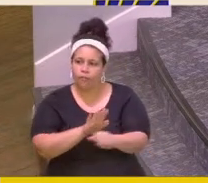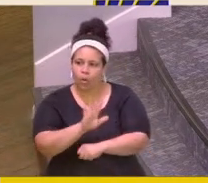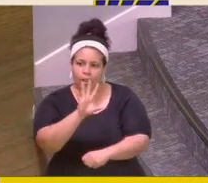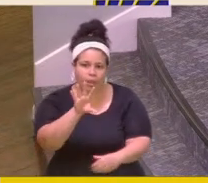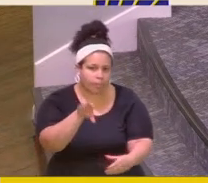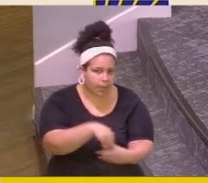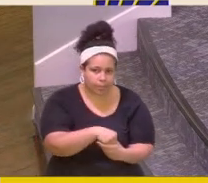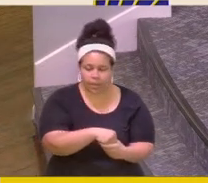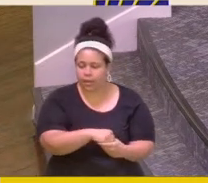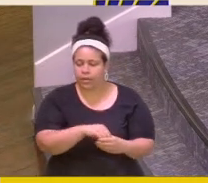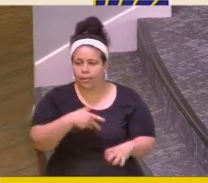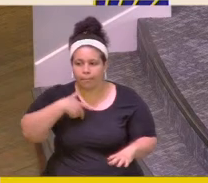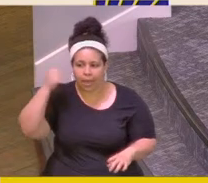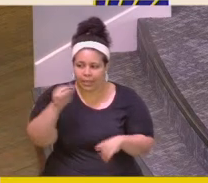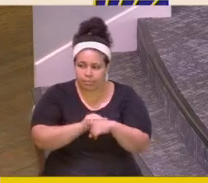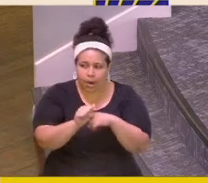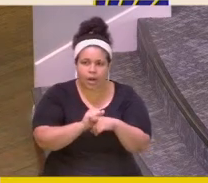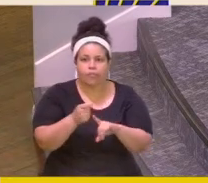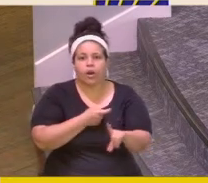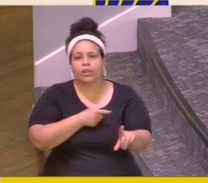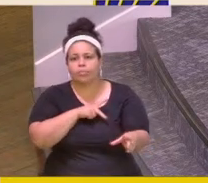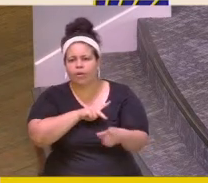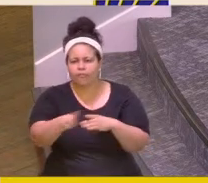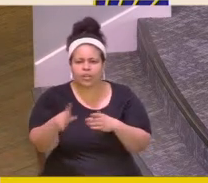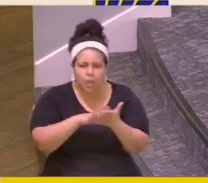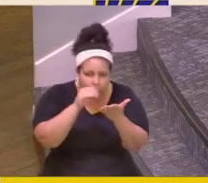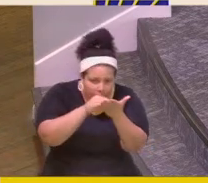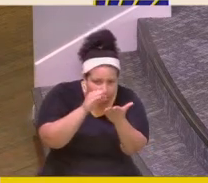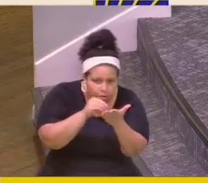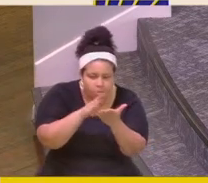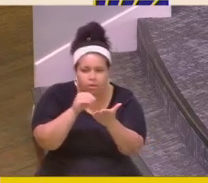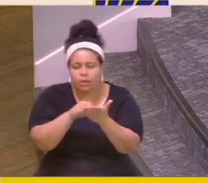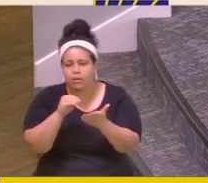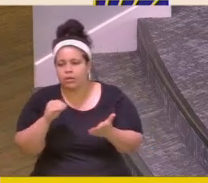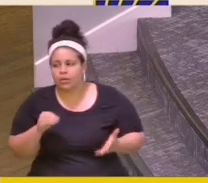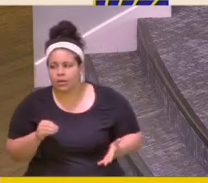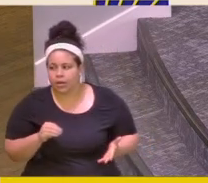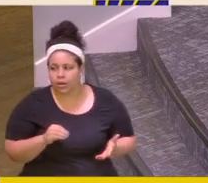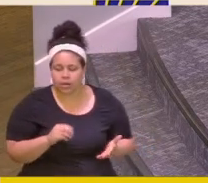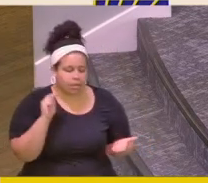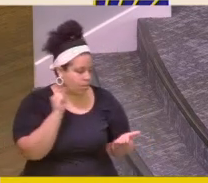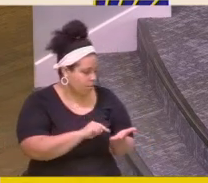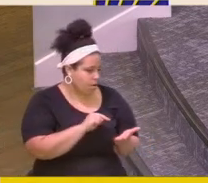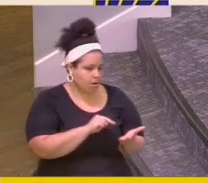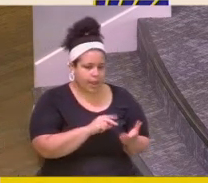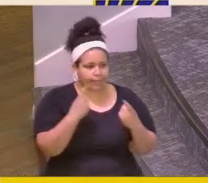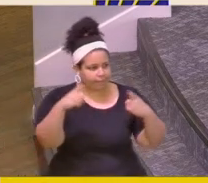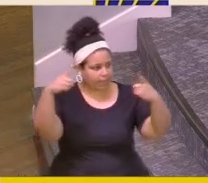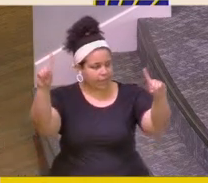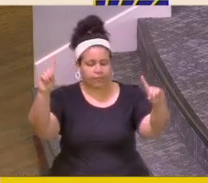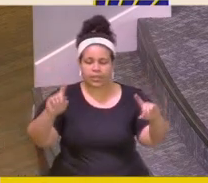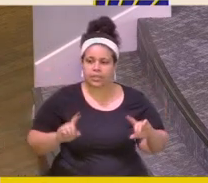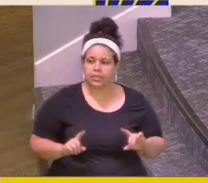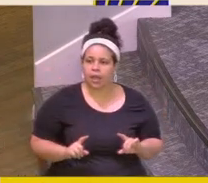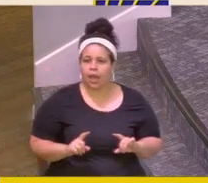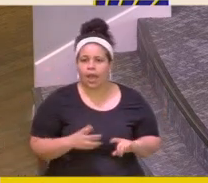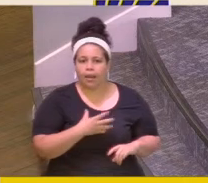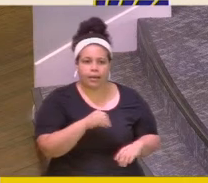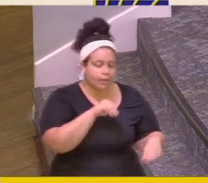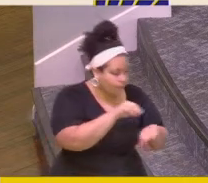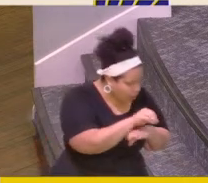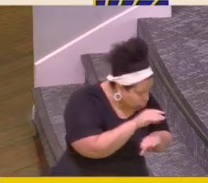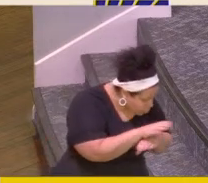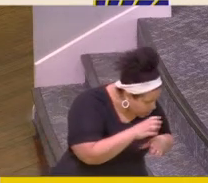best practices from the professional learning sessions, take a look at the effectiveness and of the advisory committee,